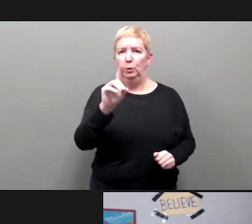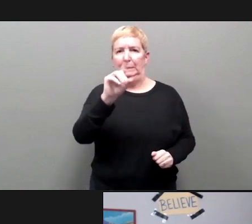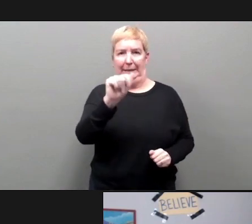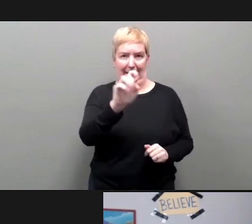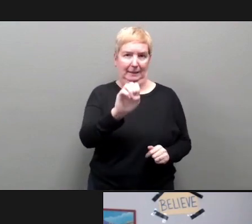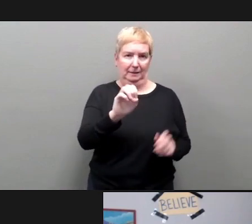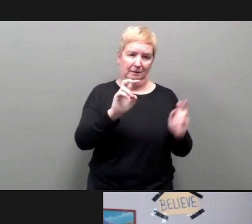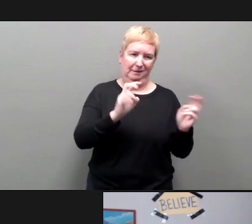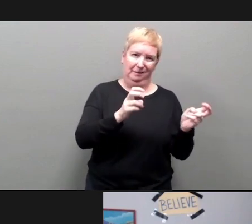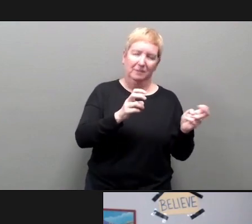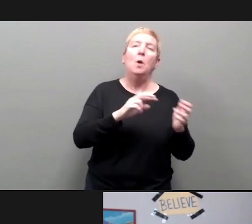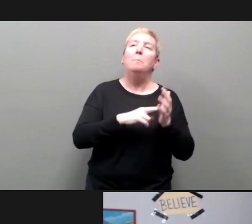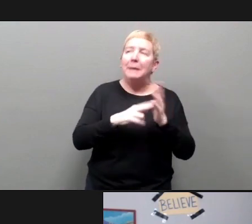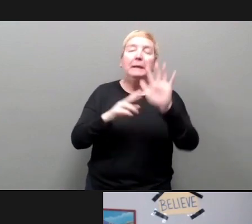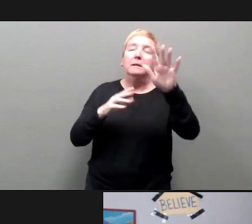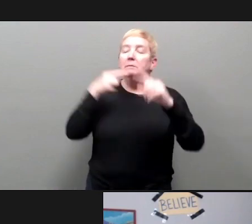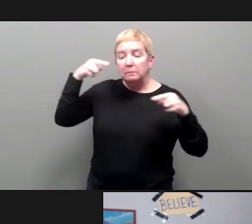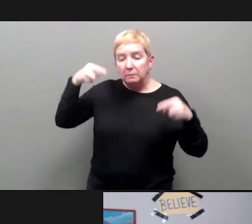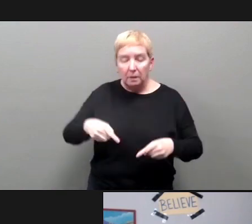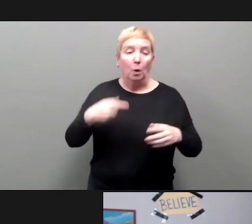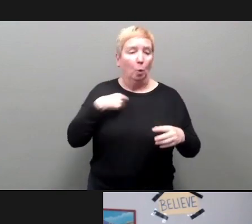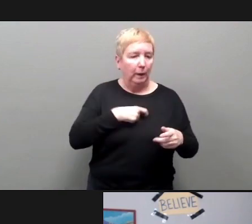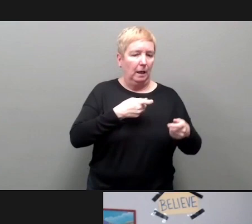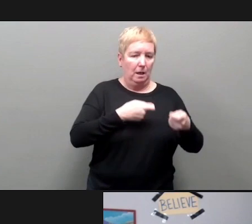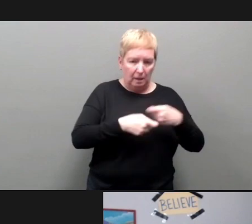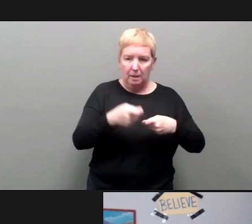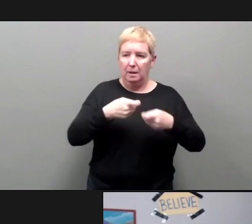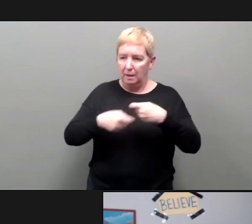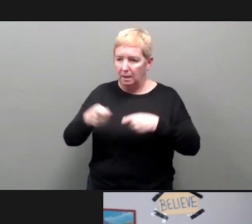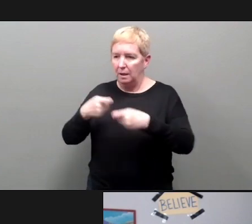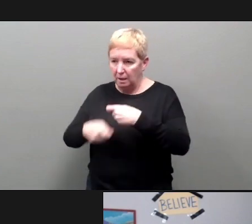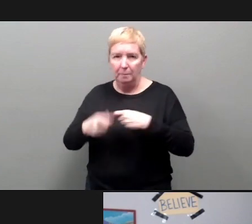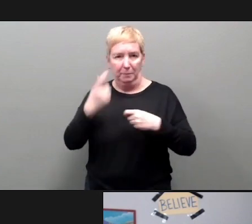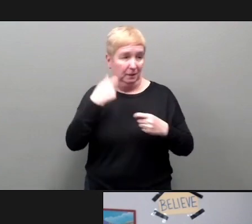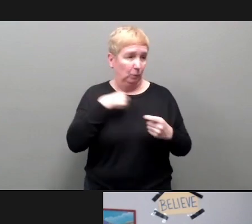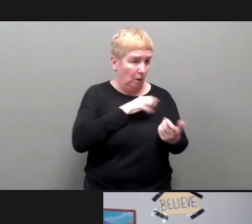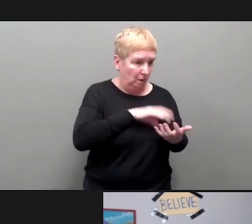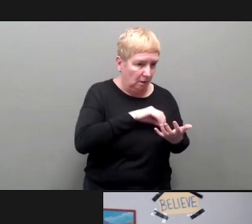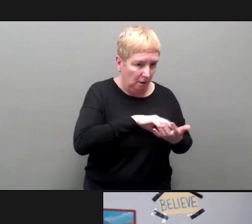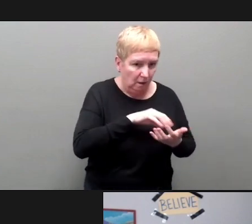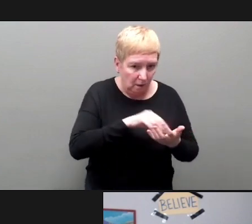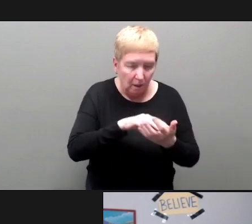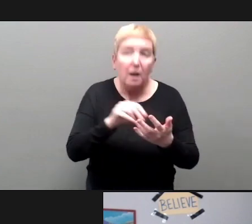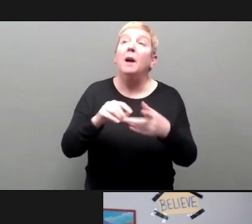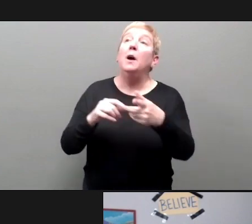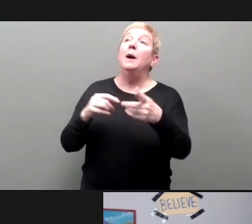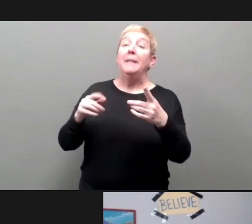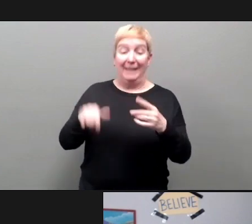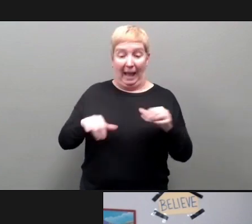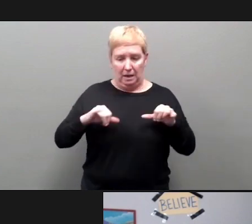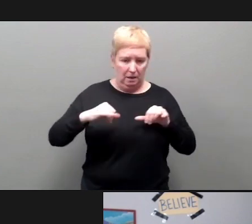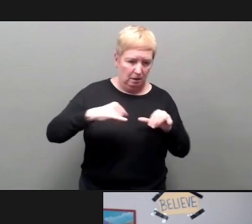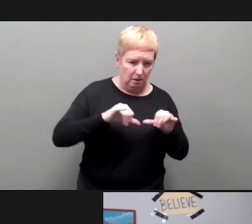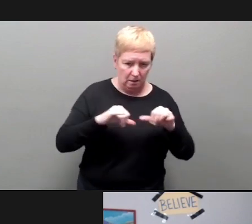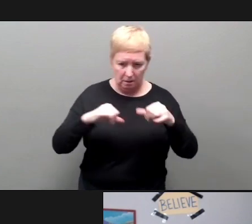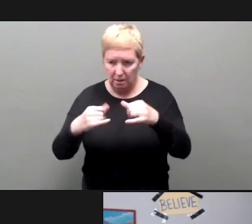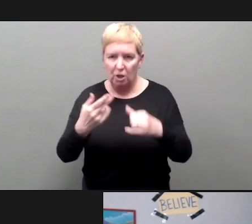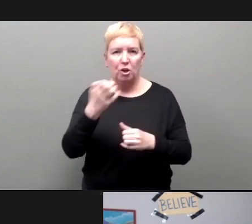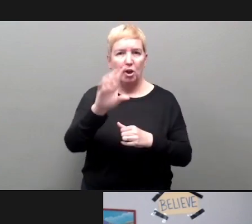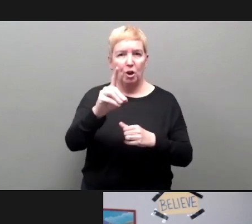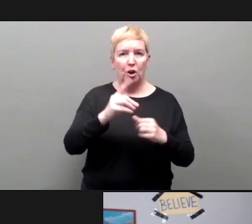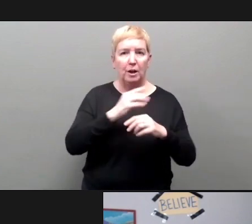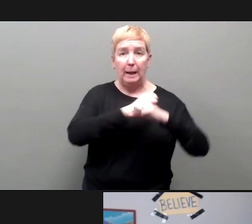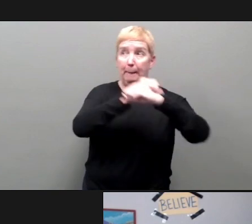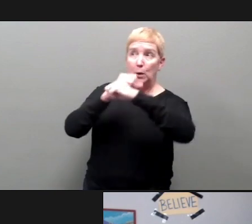now, since we're not going to get to herd immunity, probably ever, and most of us have given up on that,